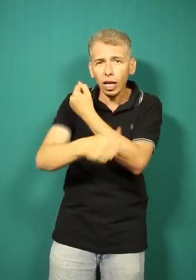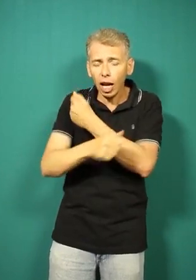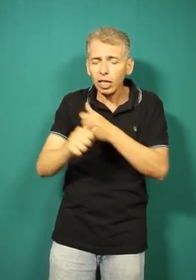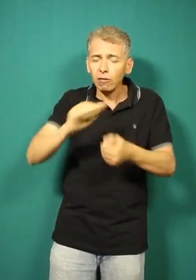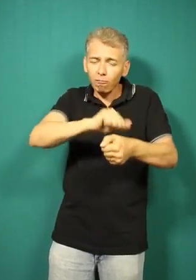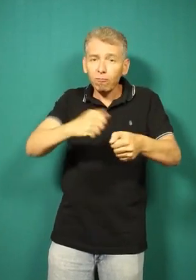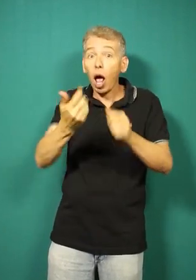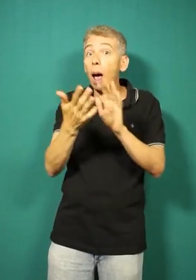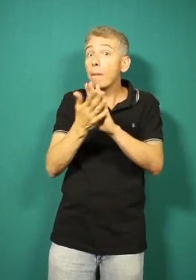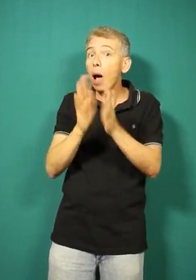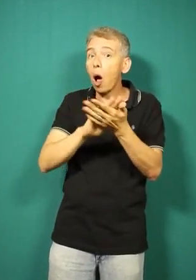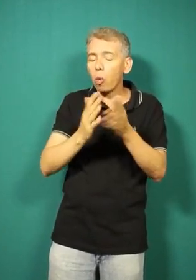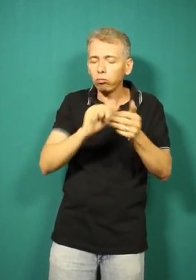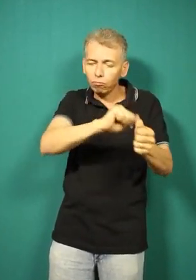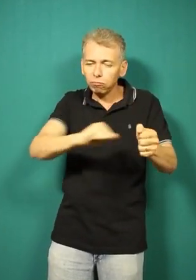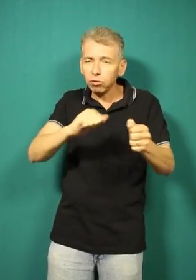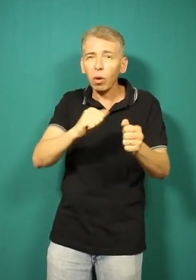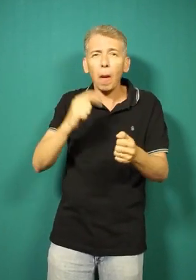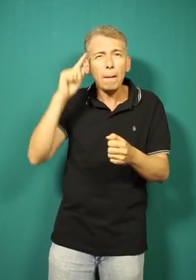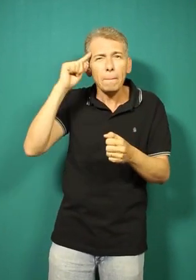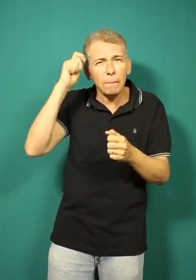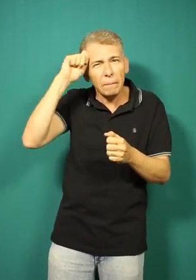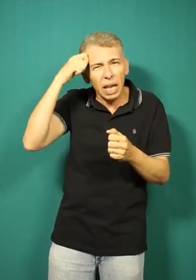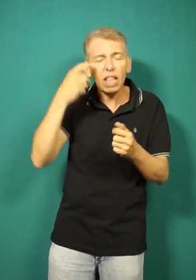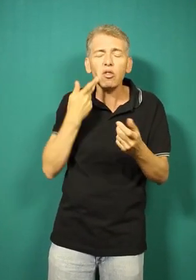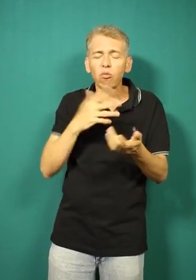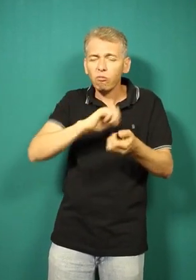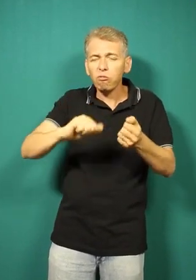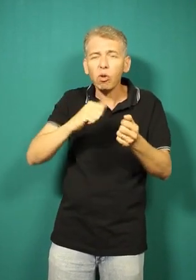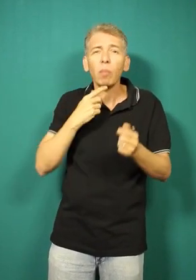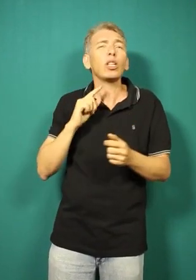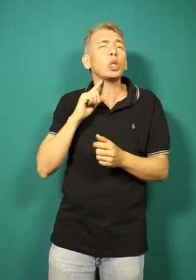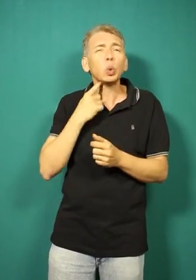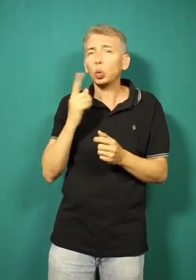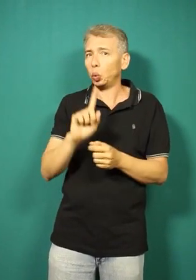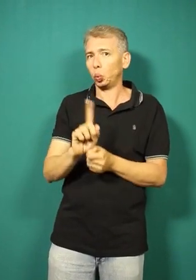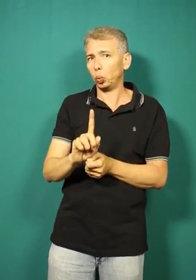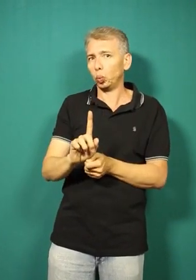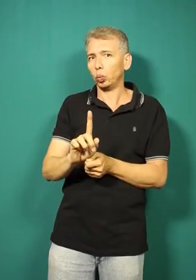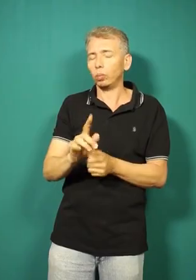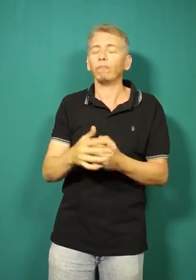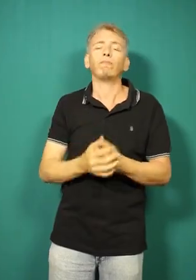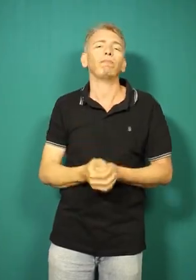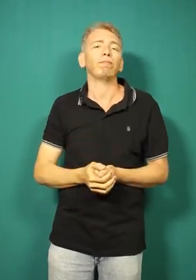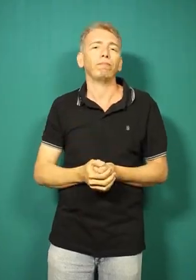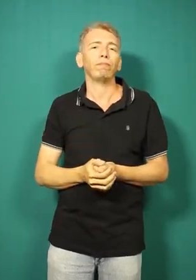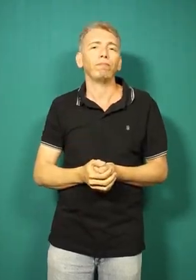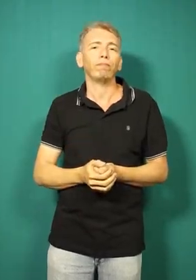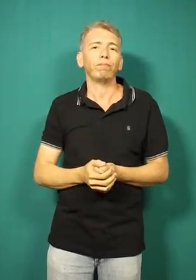hand, as the outer black layer and winter buds affect the paper quality.